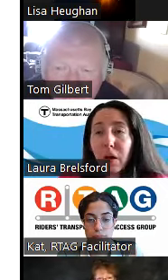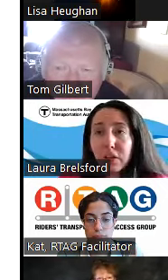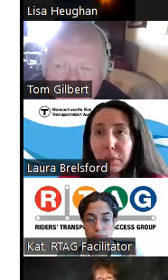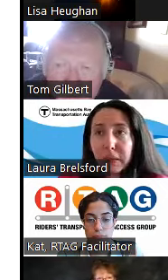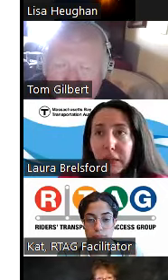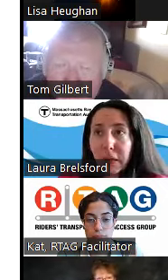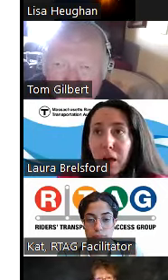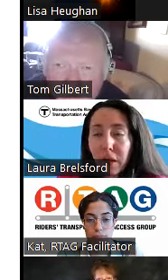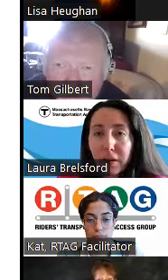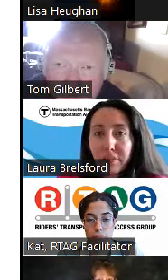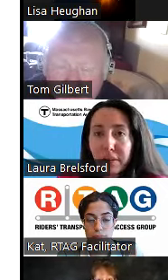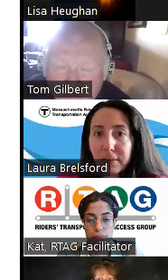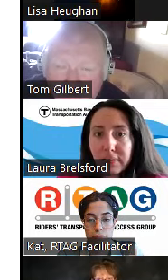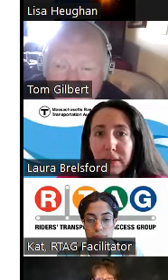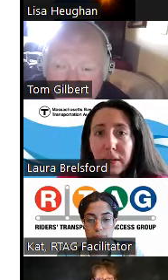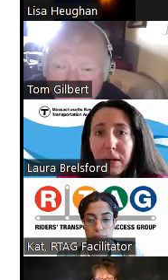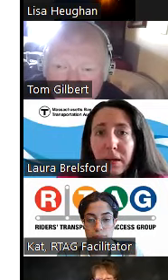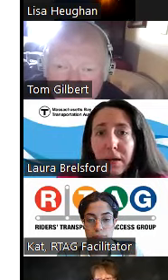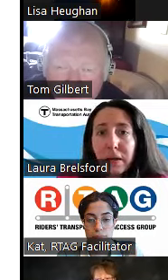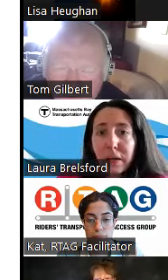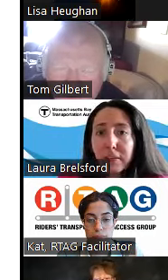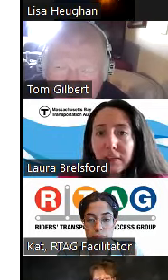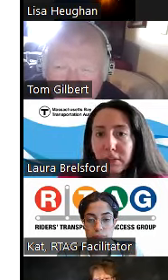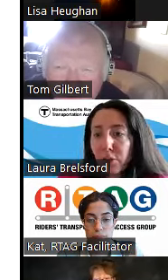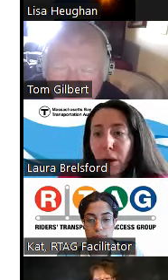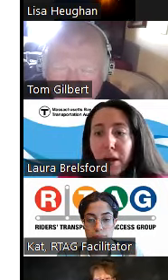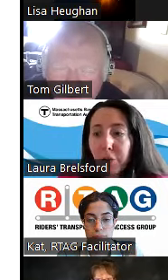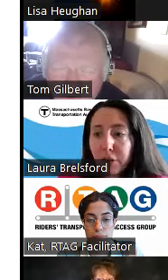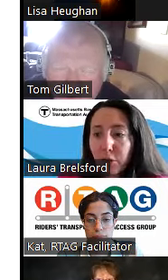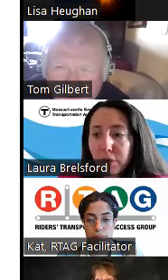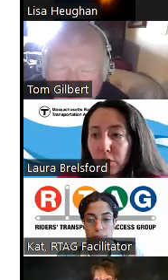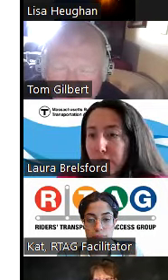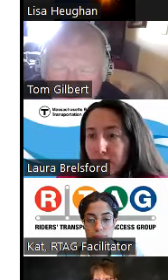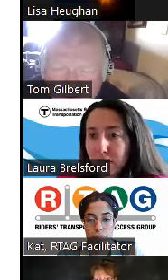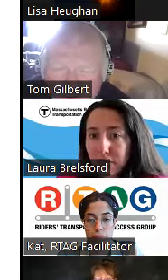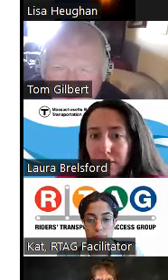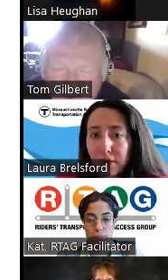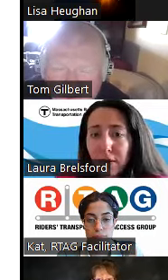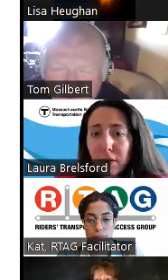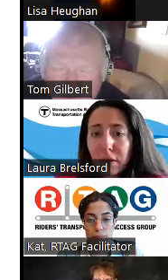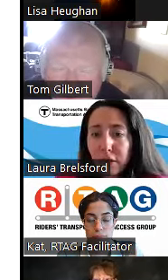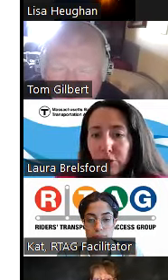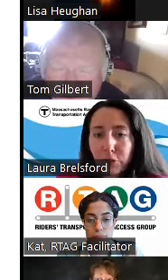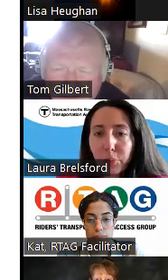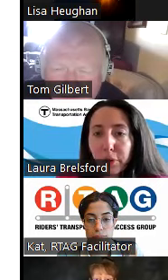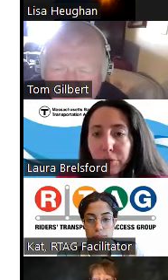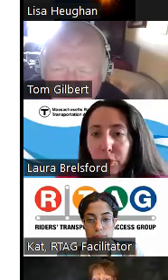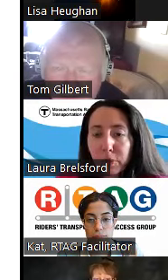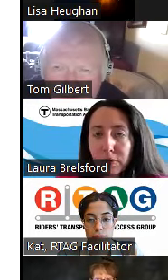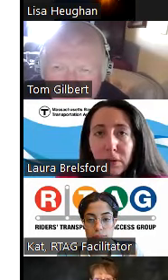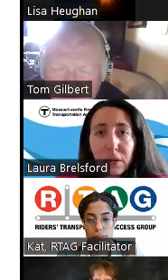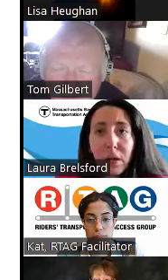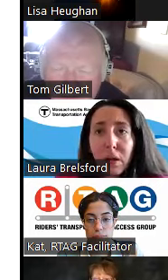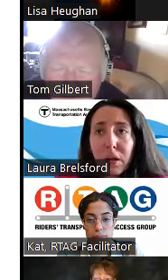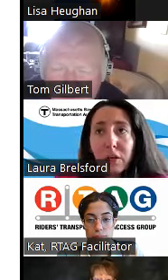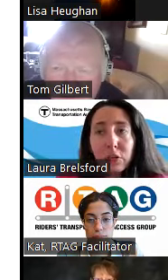that ultimately a lot of this is, a health and human services issue where